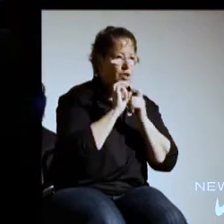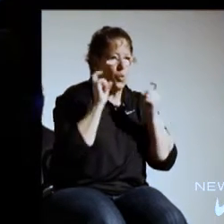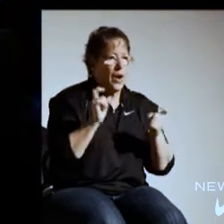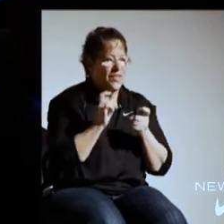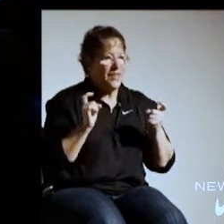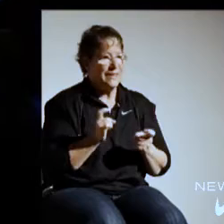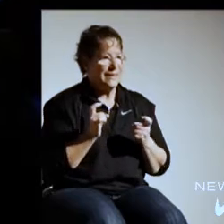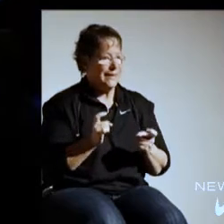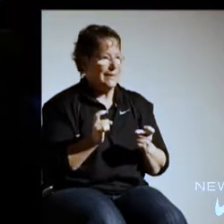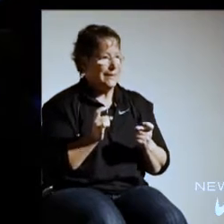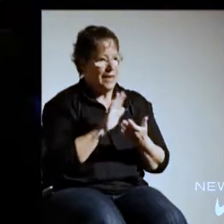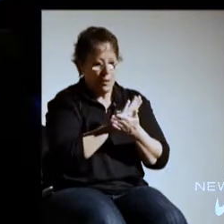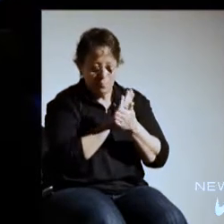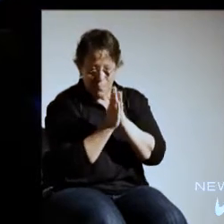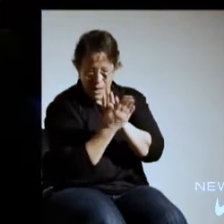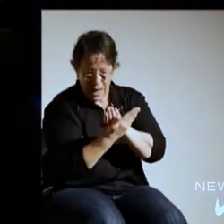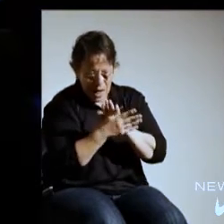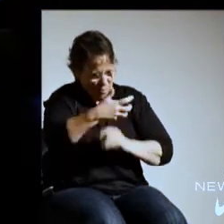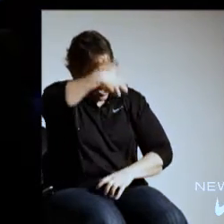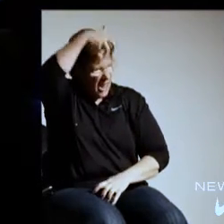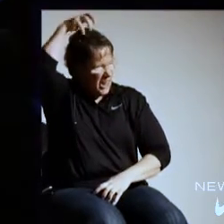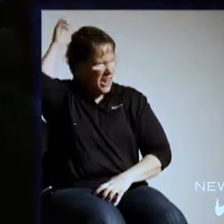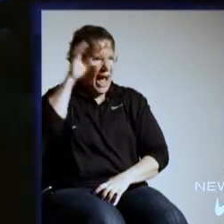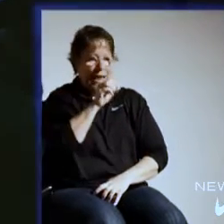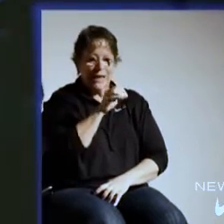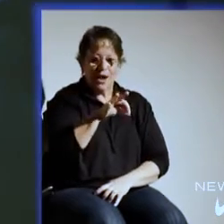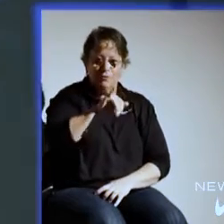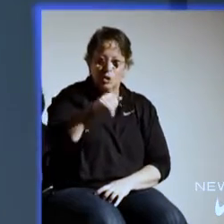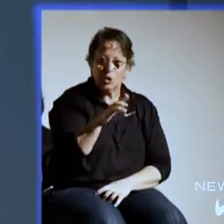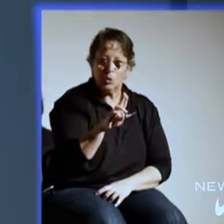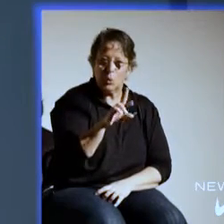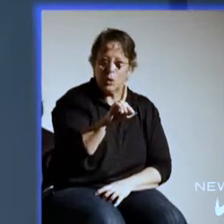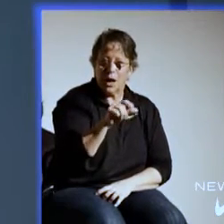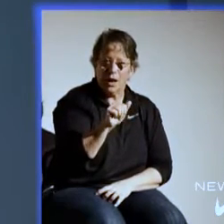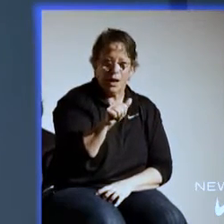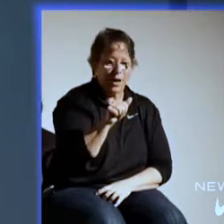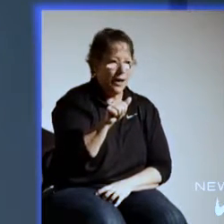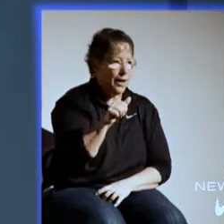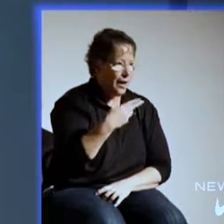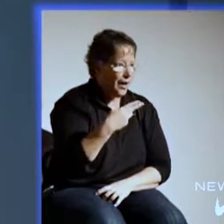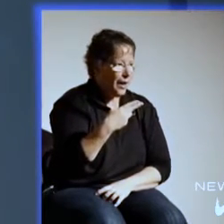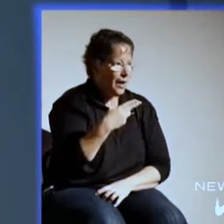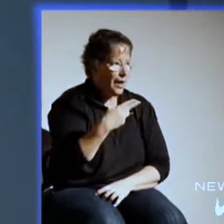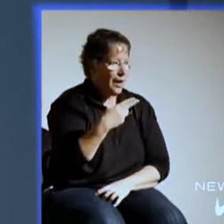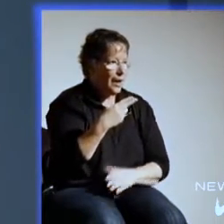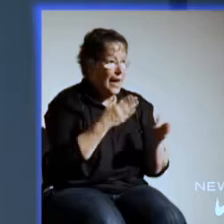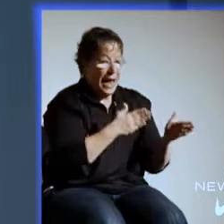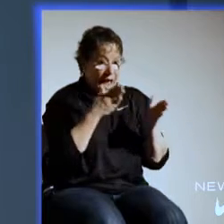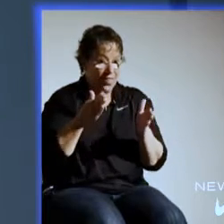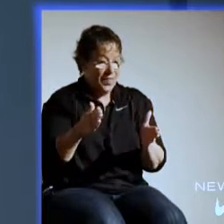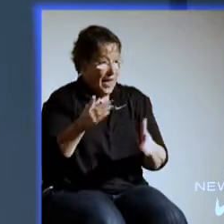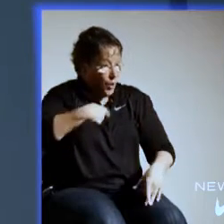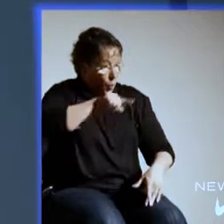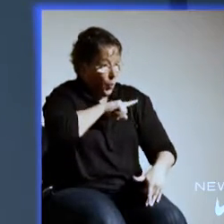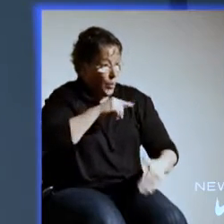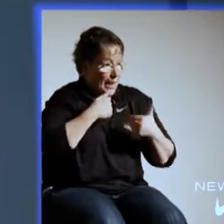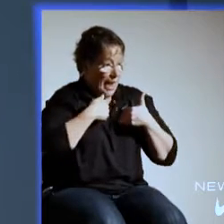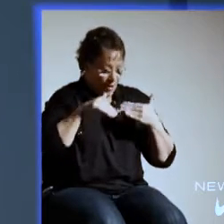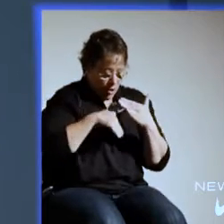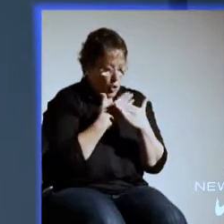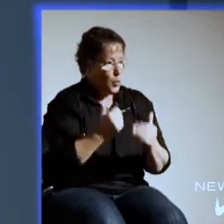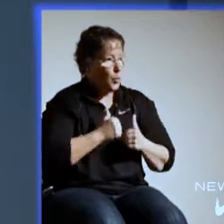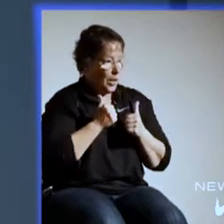tribe of Judah. And because he rose, they could rise, and they could have new life and follow him with all of their